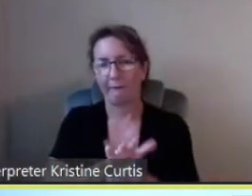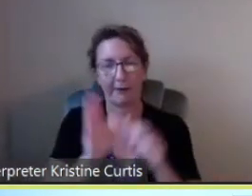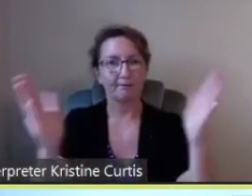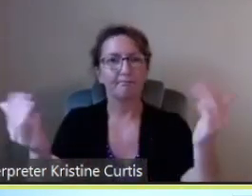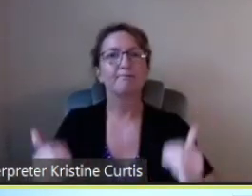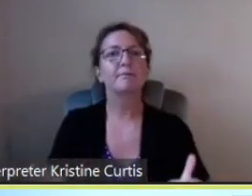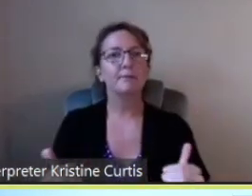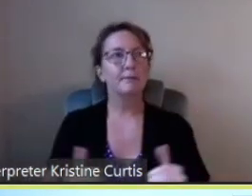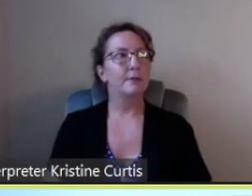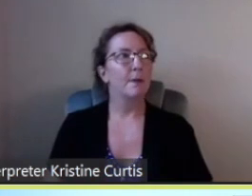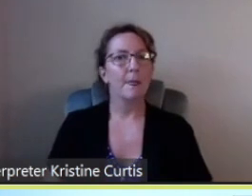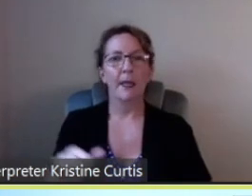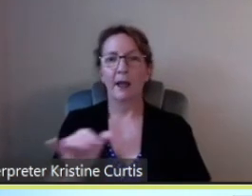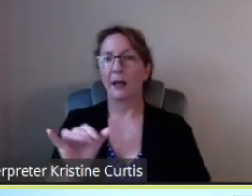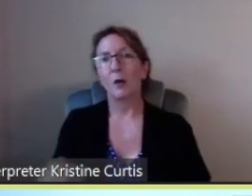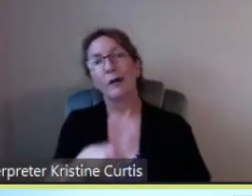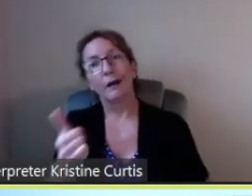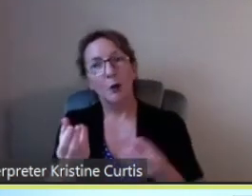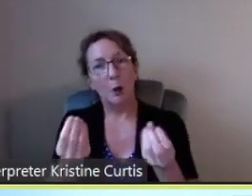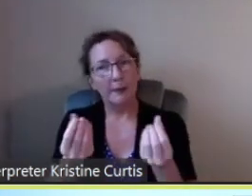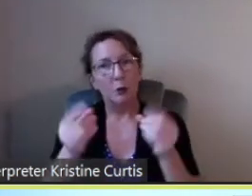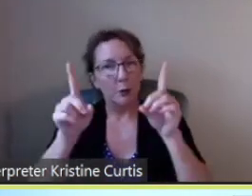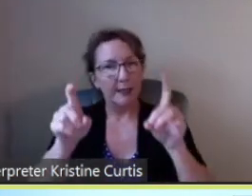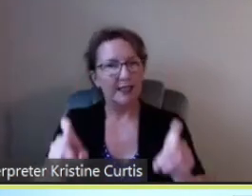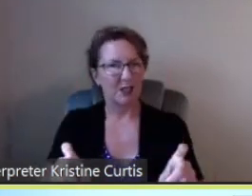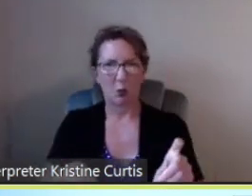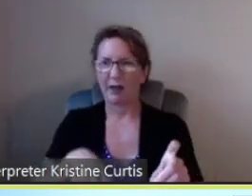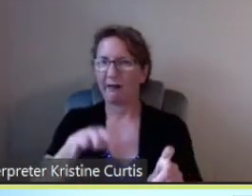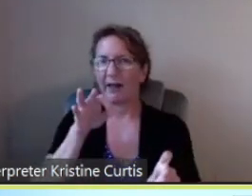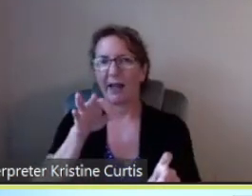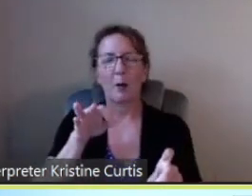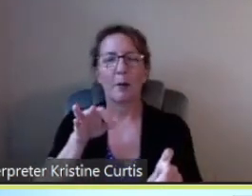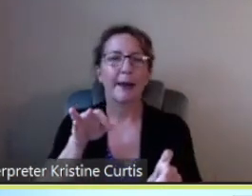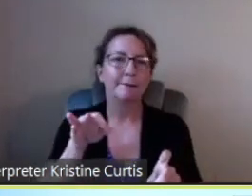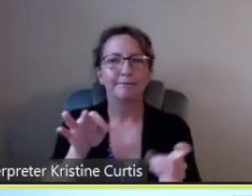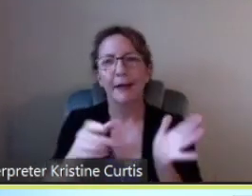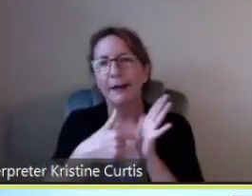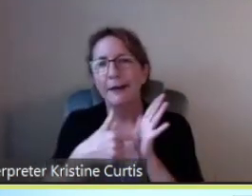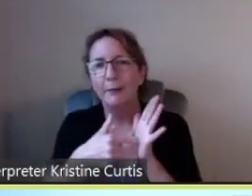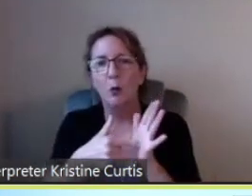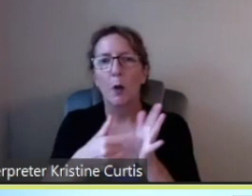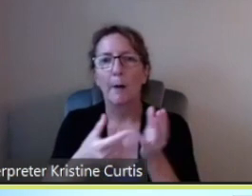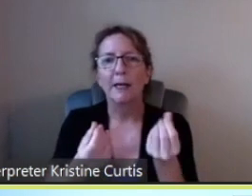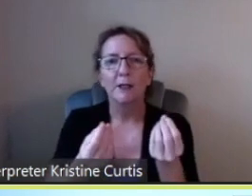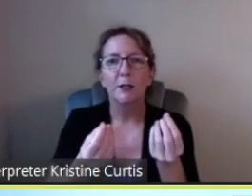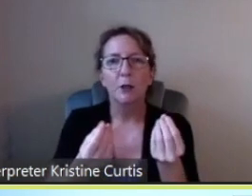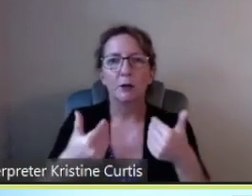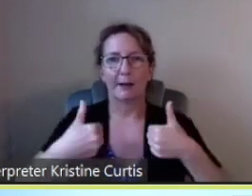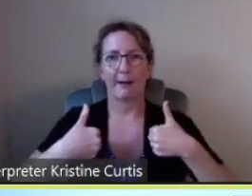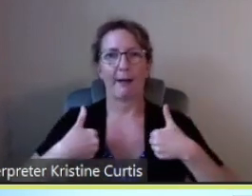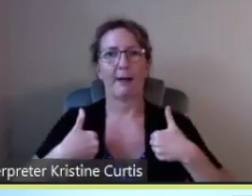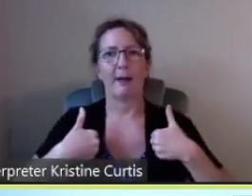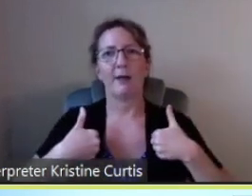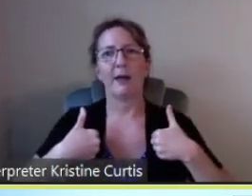And among all the materials that we have tested, we found that the fibrous materials, which are generally the materials that contain electrolyte inside, have the